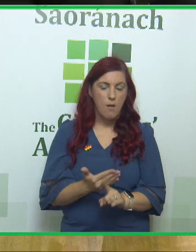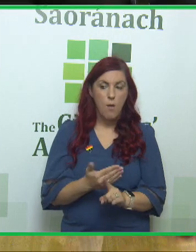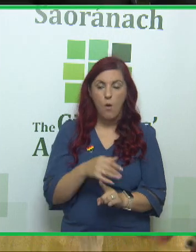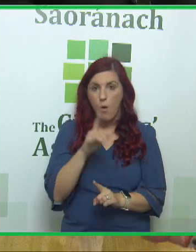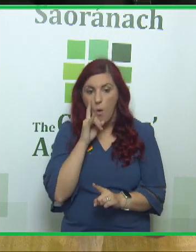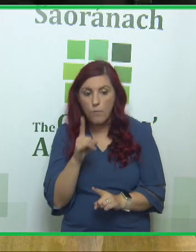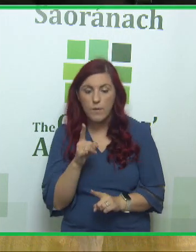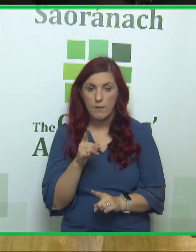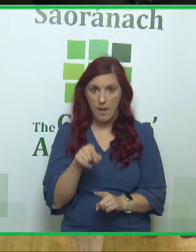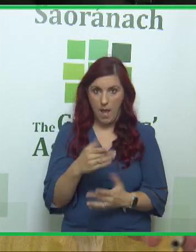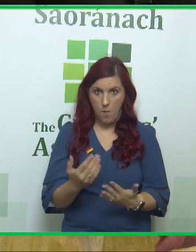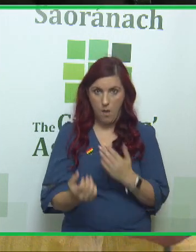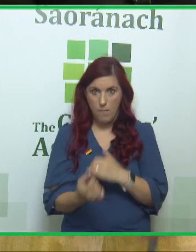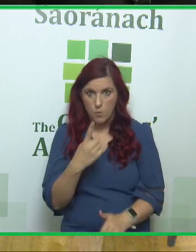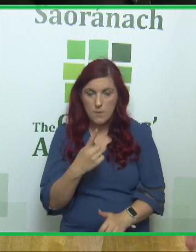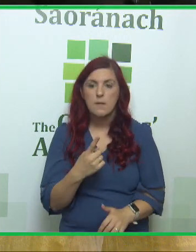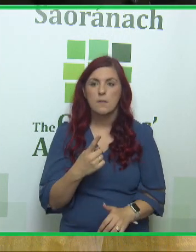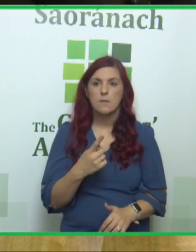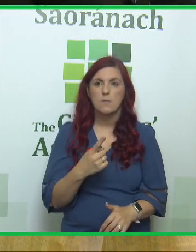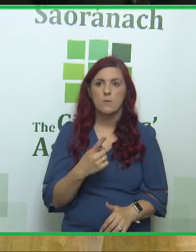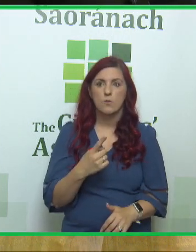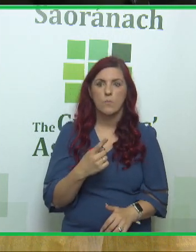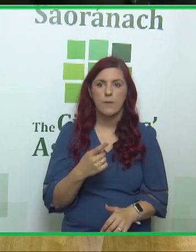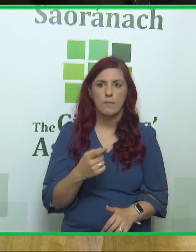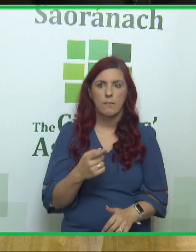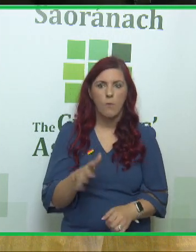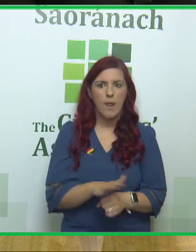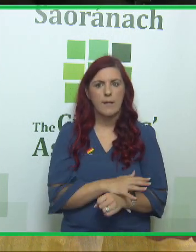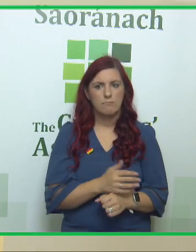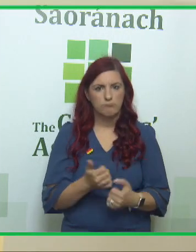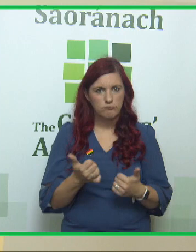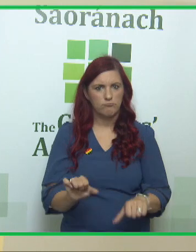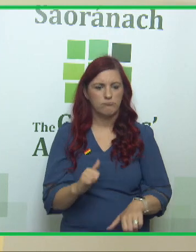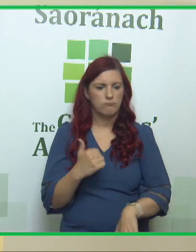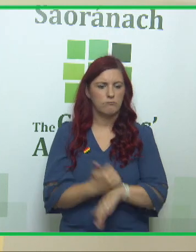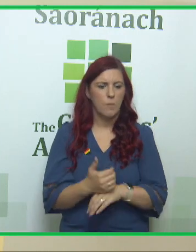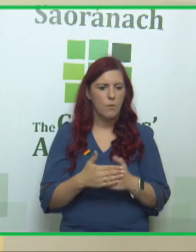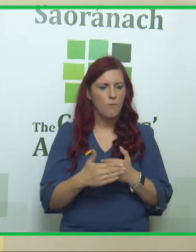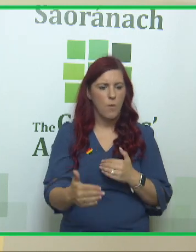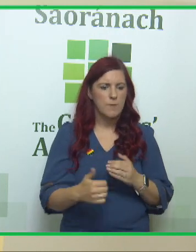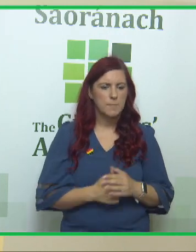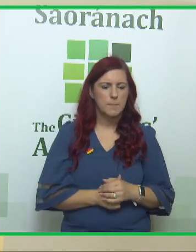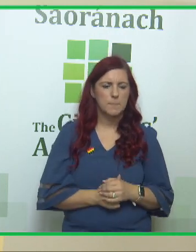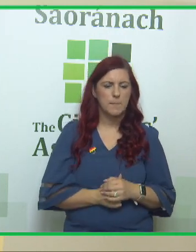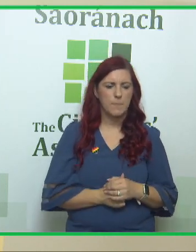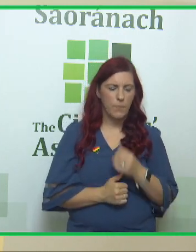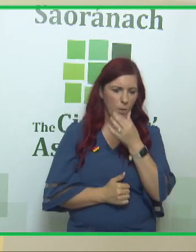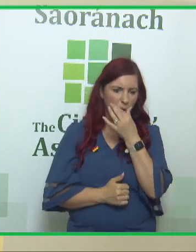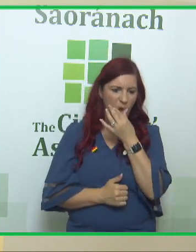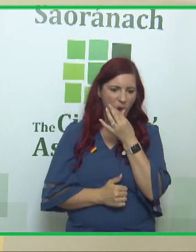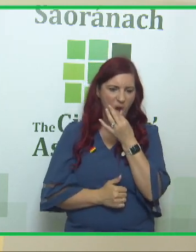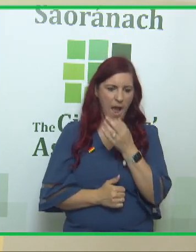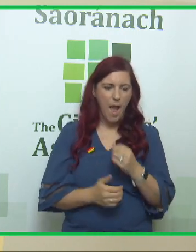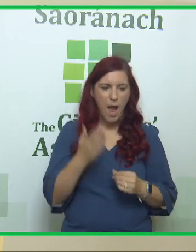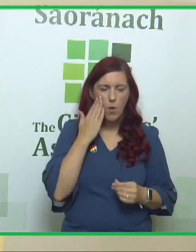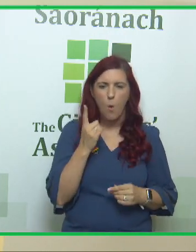Hopefully this is an opportunity for the thing to be properly established going forward. And then, Jo-Hanna, I think it was Harry Kennedy, the former director of the Centre of Mental Hospital,